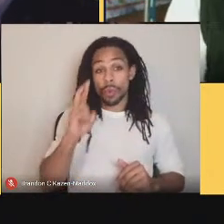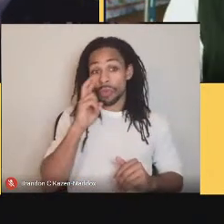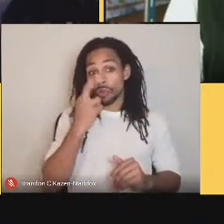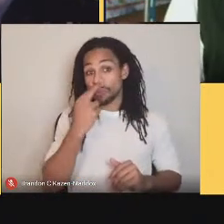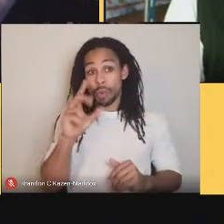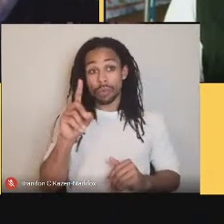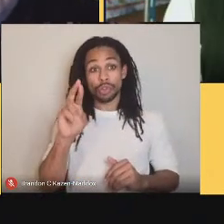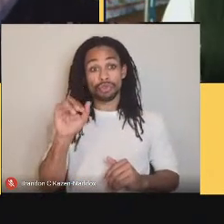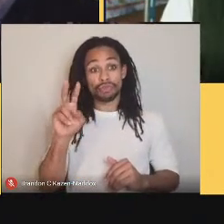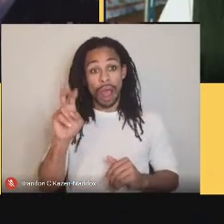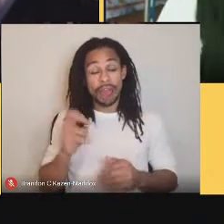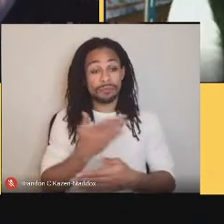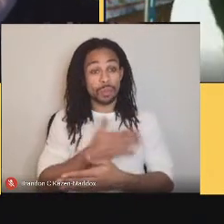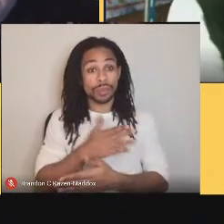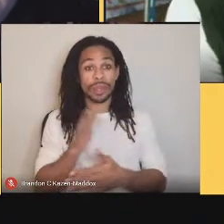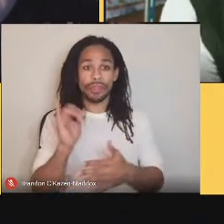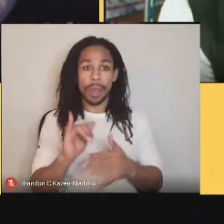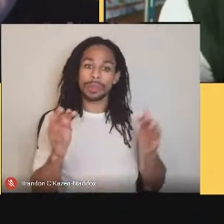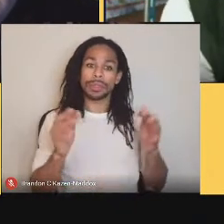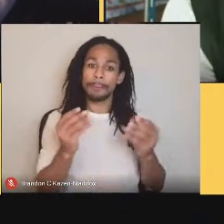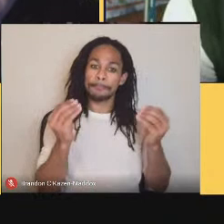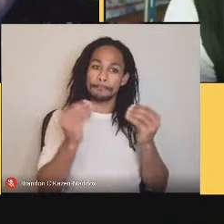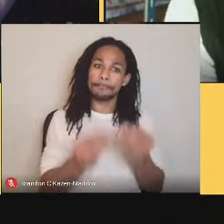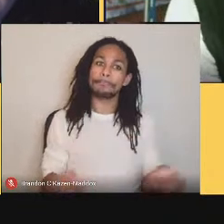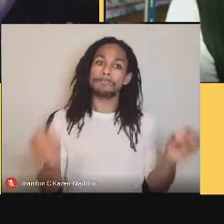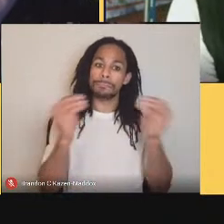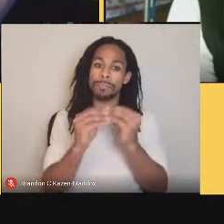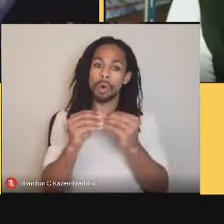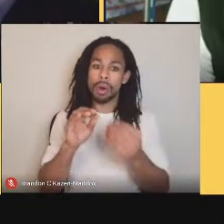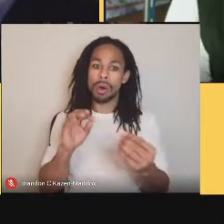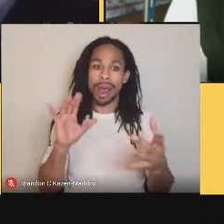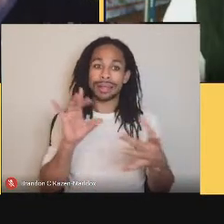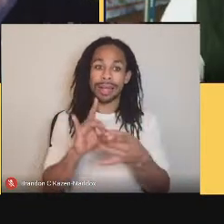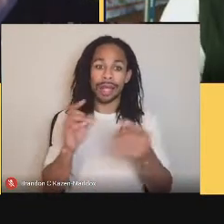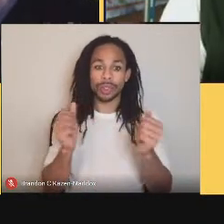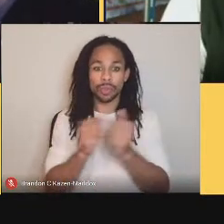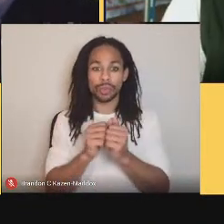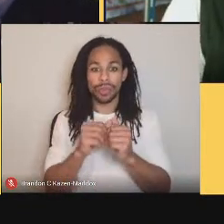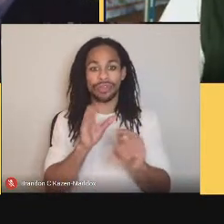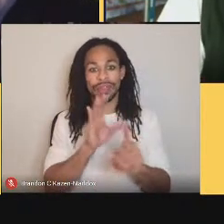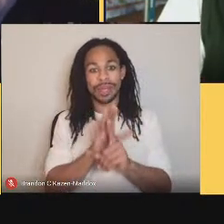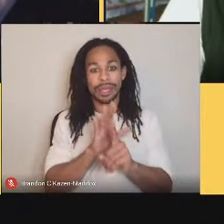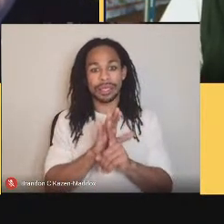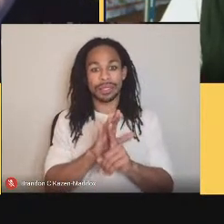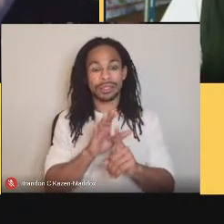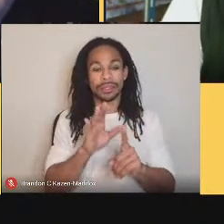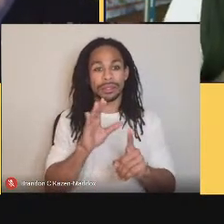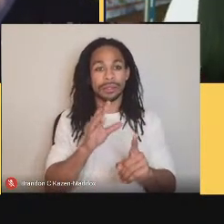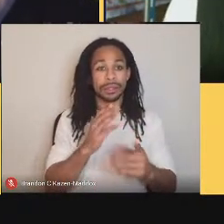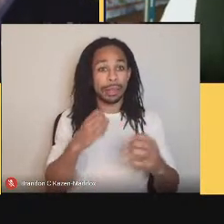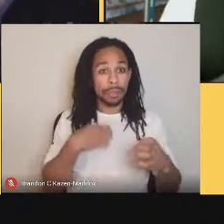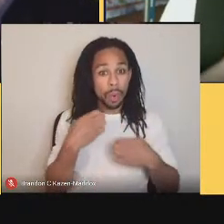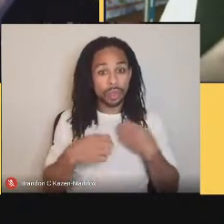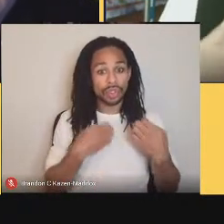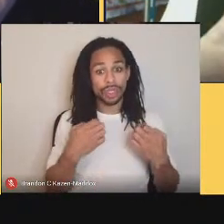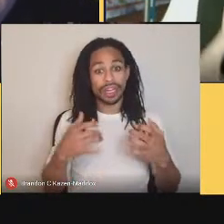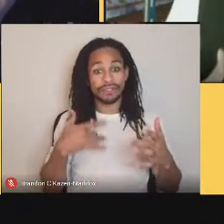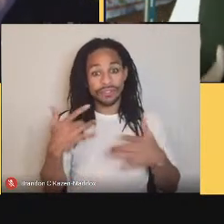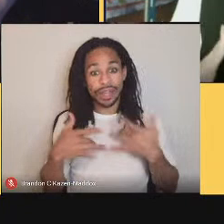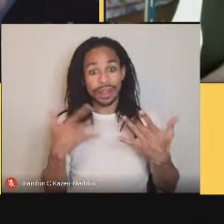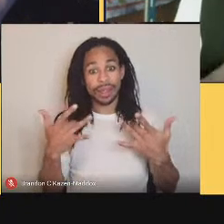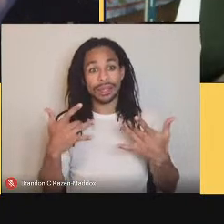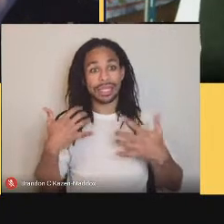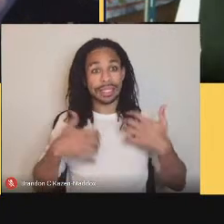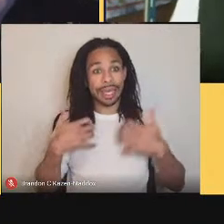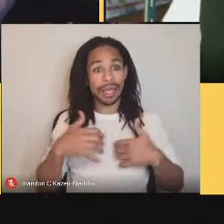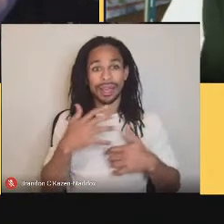more attached to Marcus's emotions and his feelings and his anxiety and his darkness and all these feelings